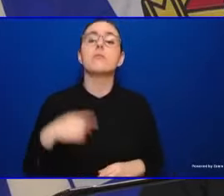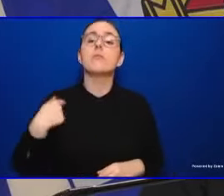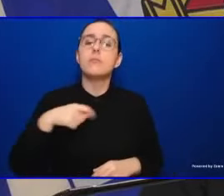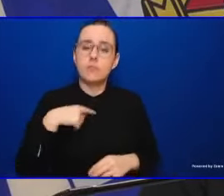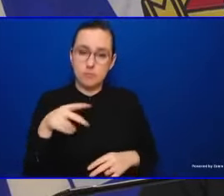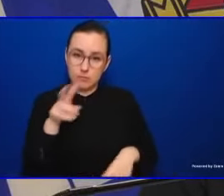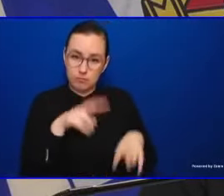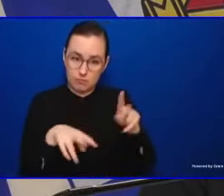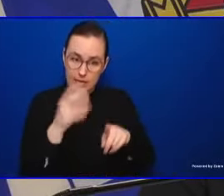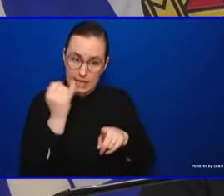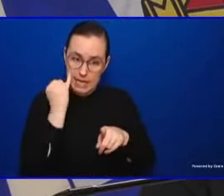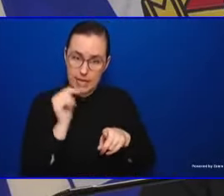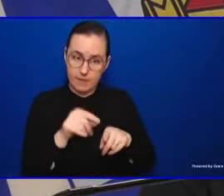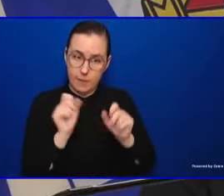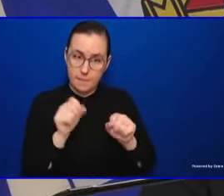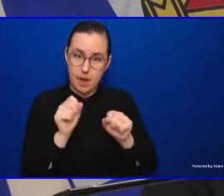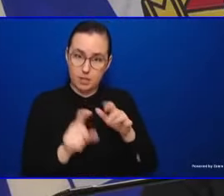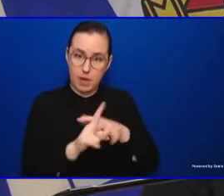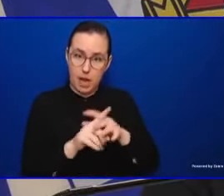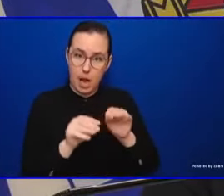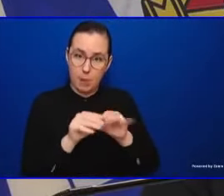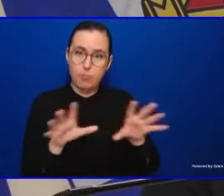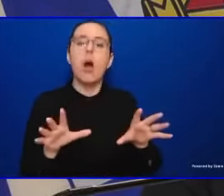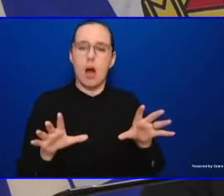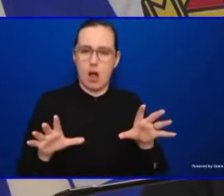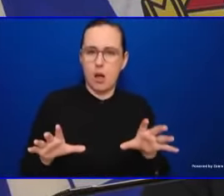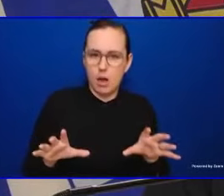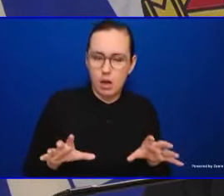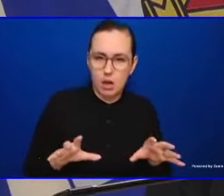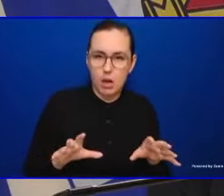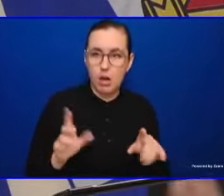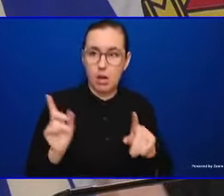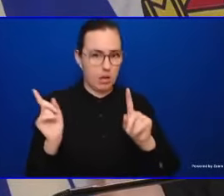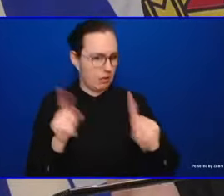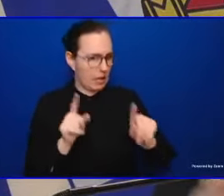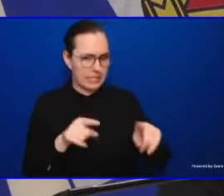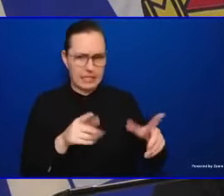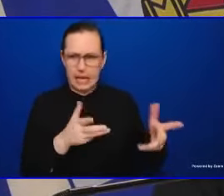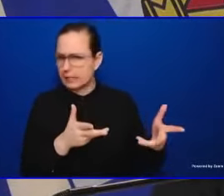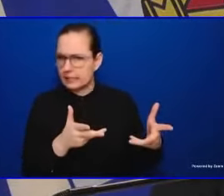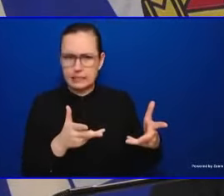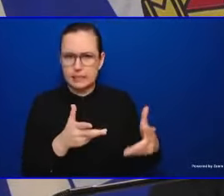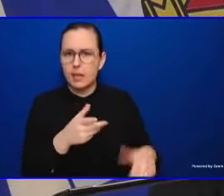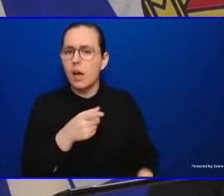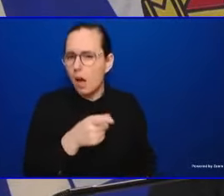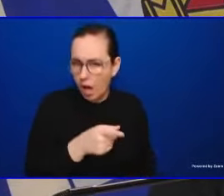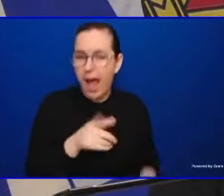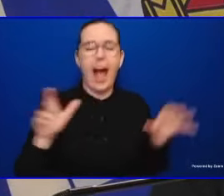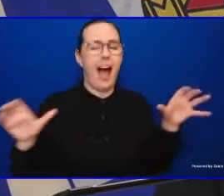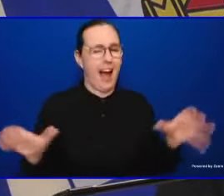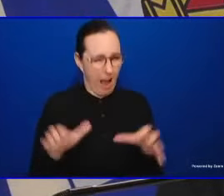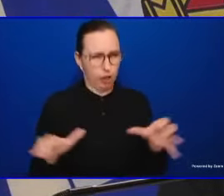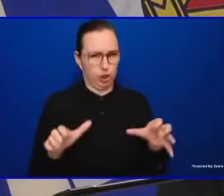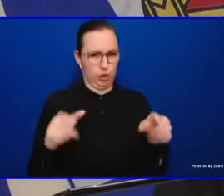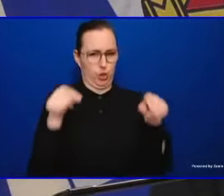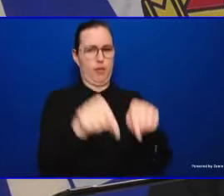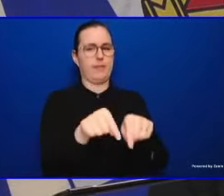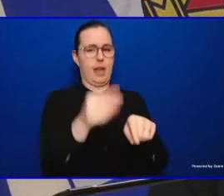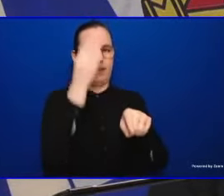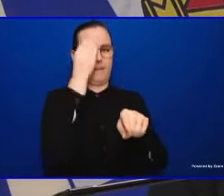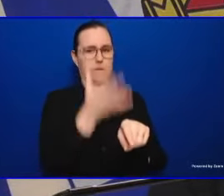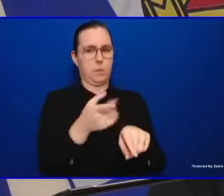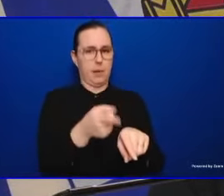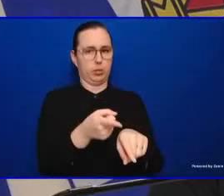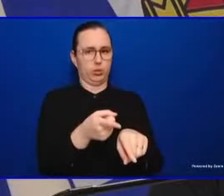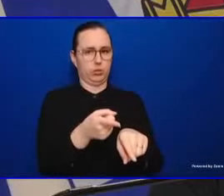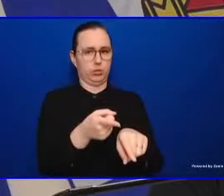see absenteeism increase. So those are the changes that are necessitated by the way that this new strain of the virus